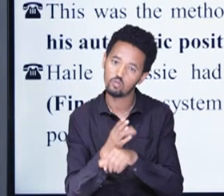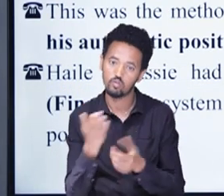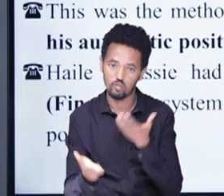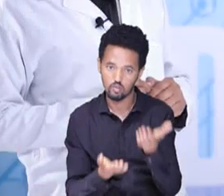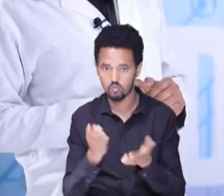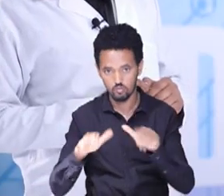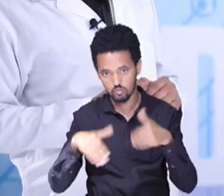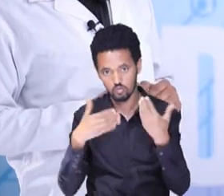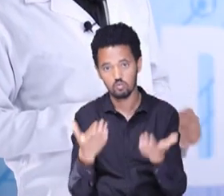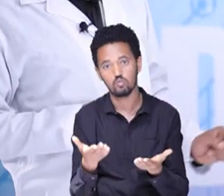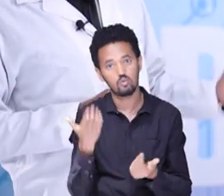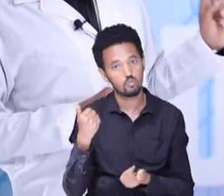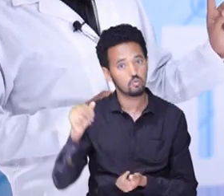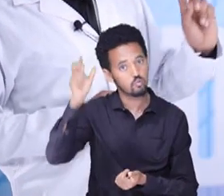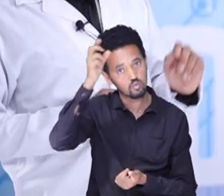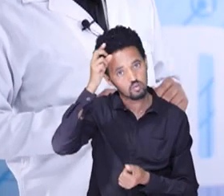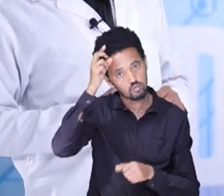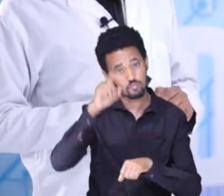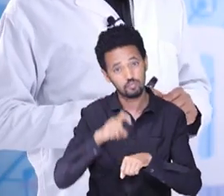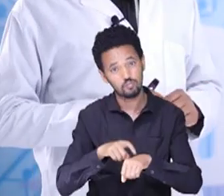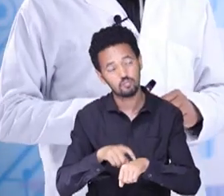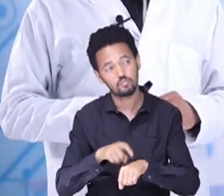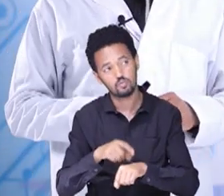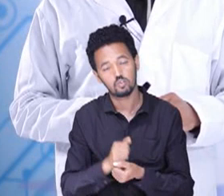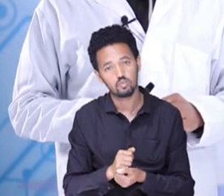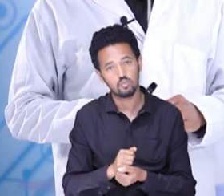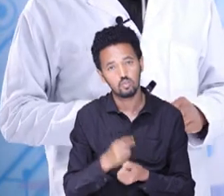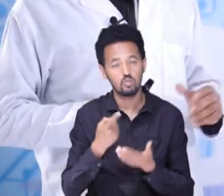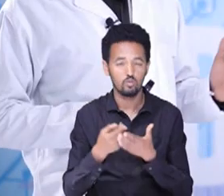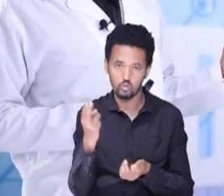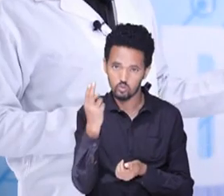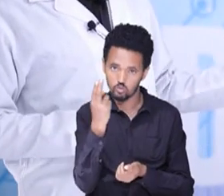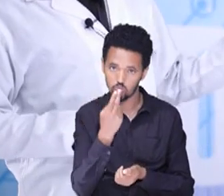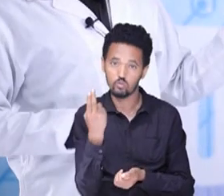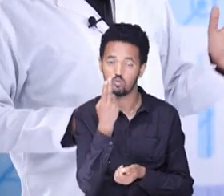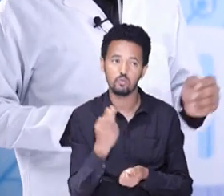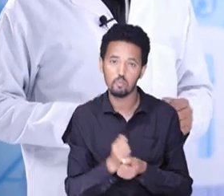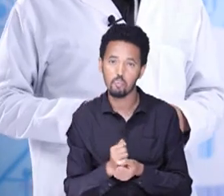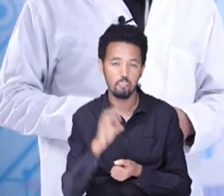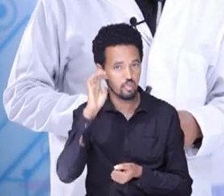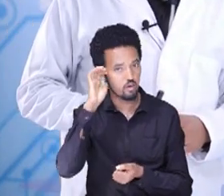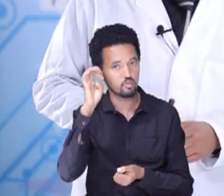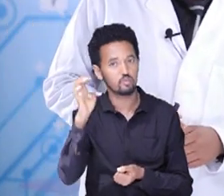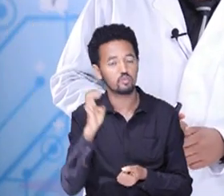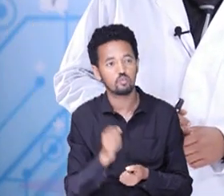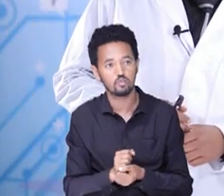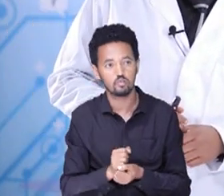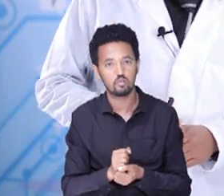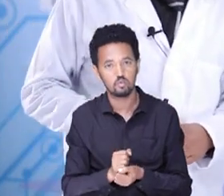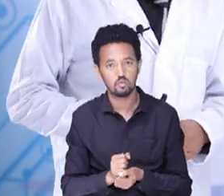of Emperor Haile Selassie. This was the method of Haile Selassie used to maintain his